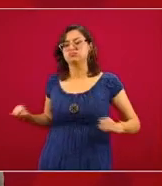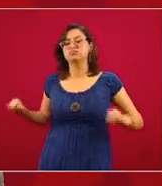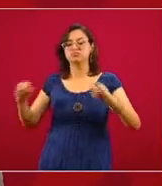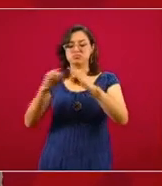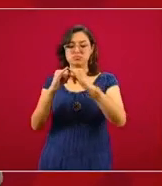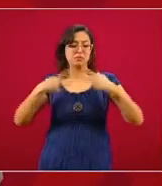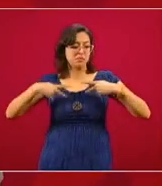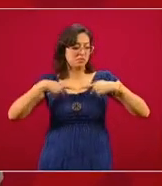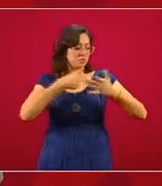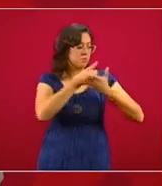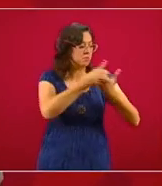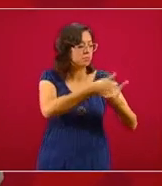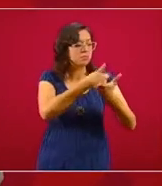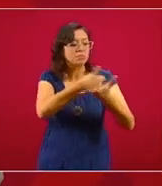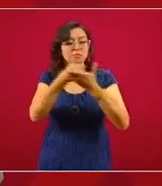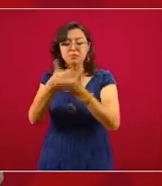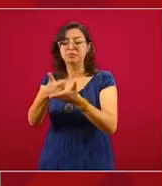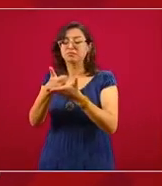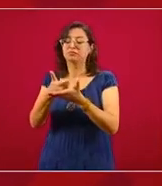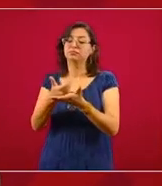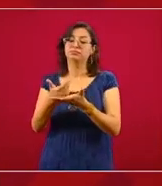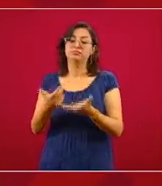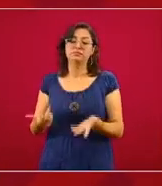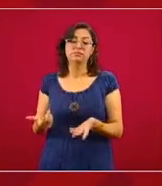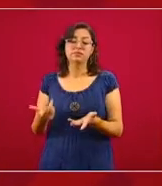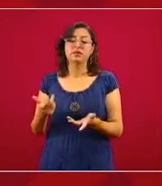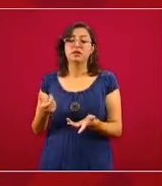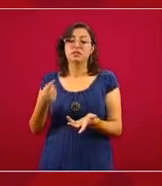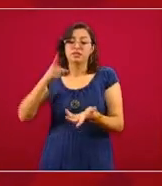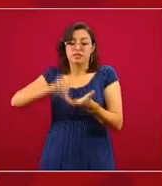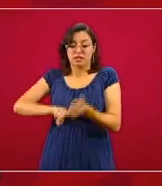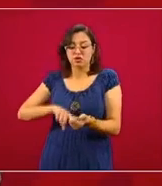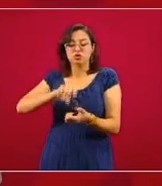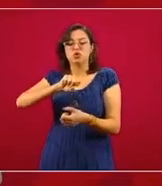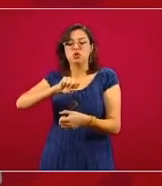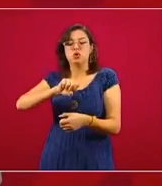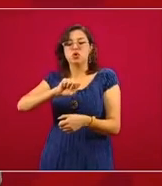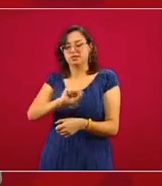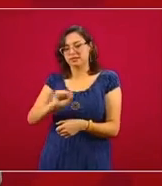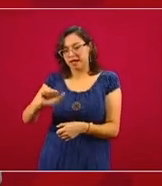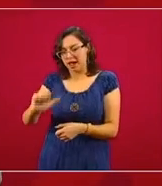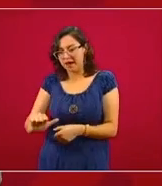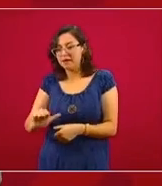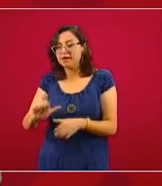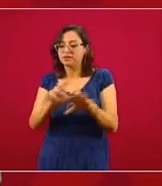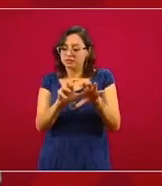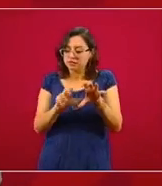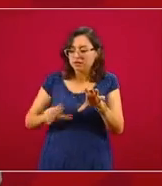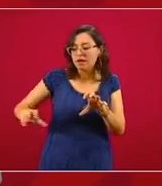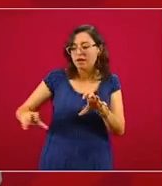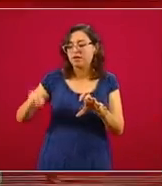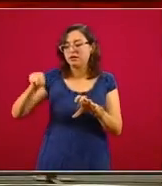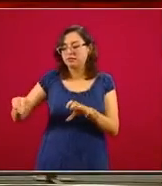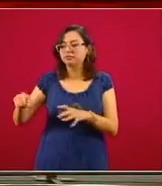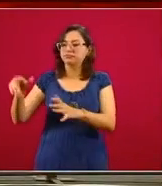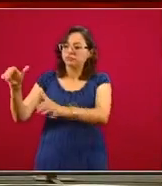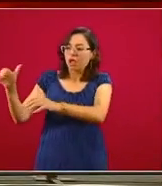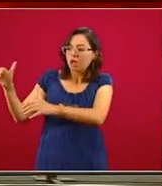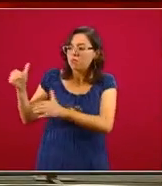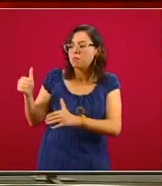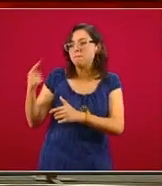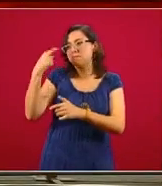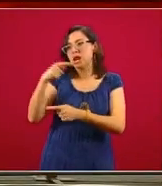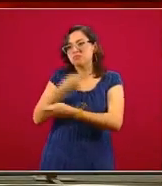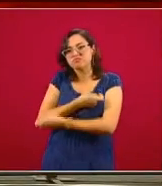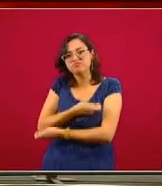institution. This is part of the Ministry of Health. It's sectorized. And this is the